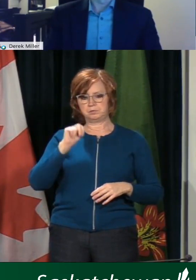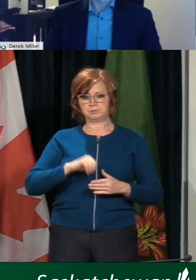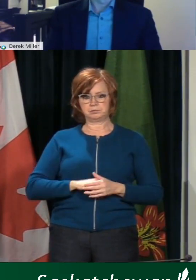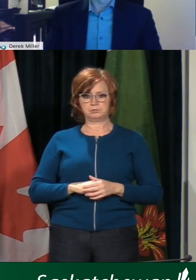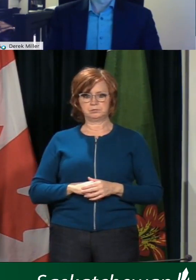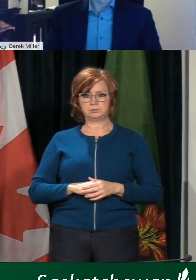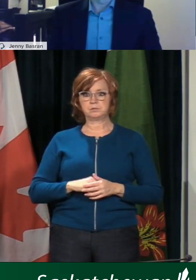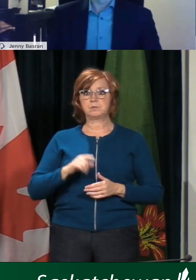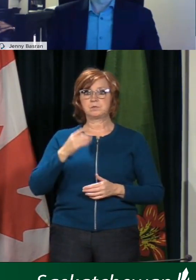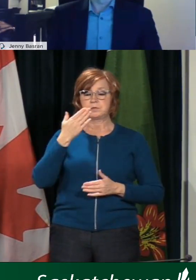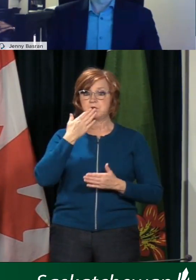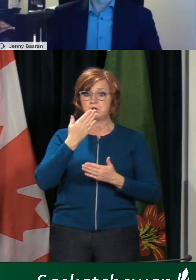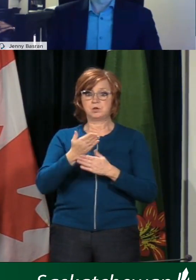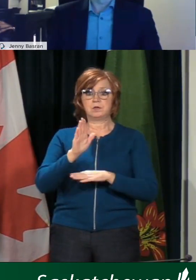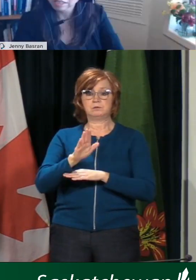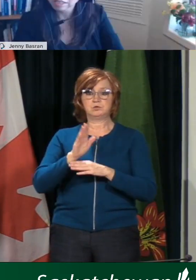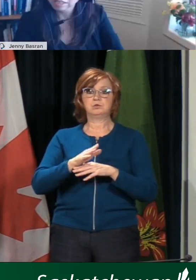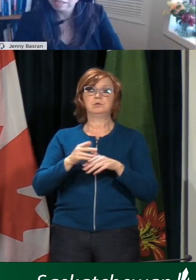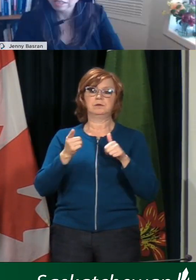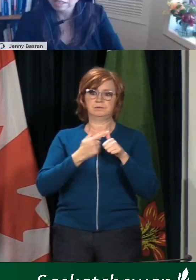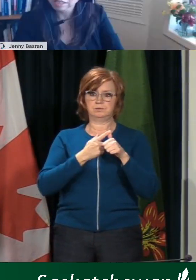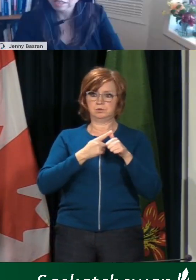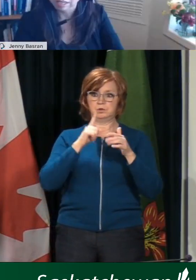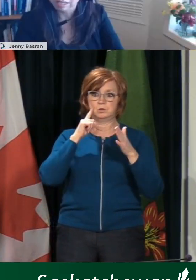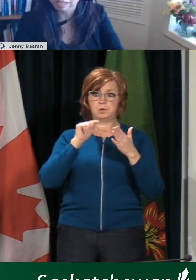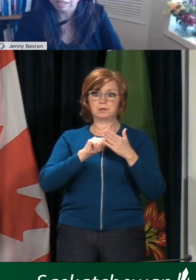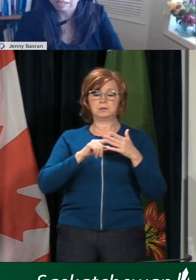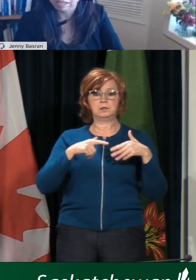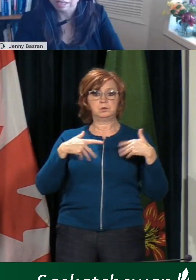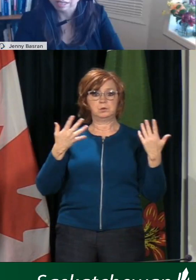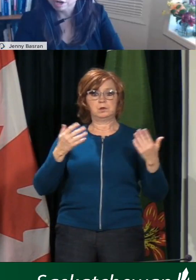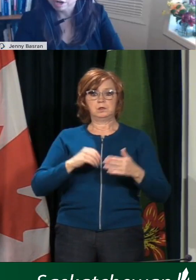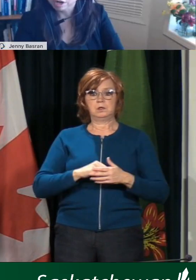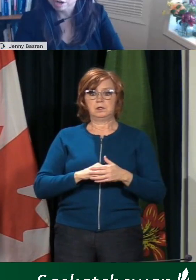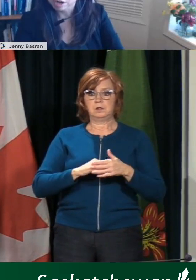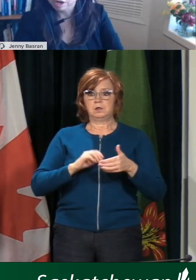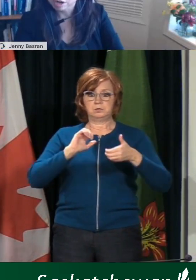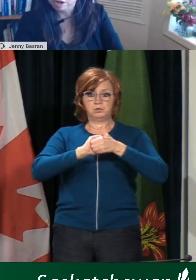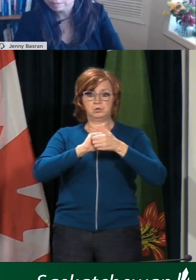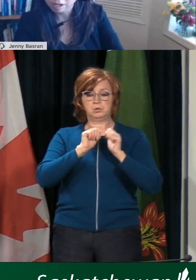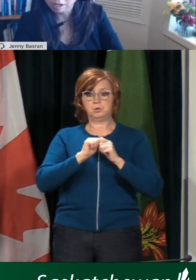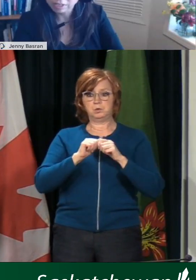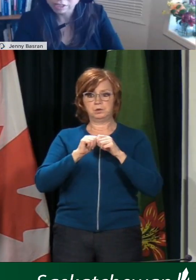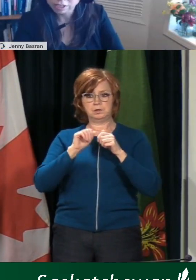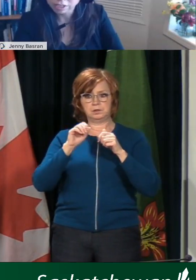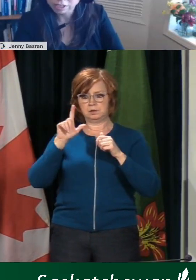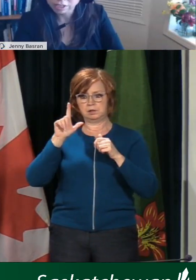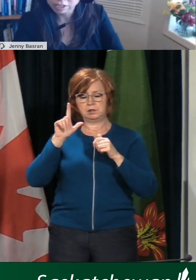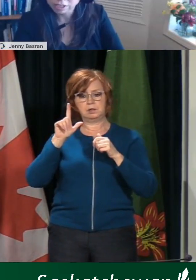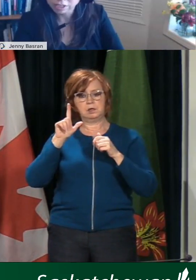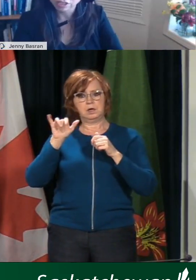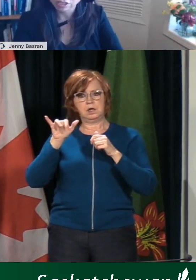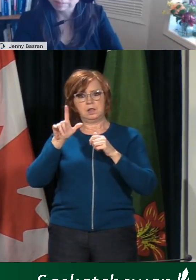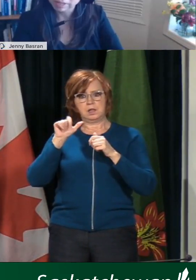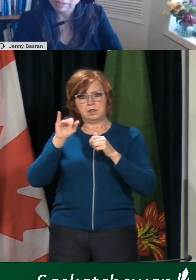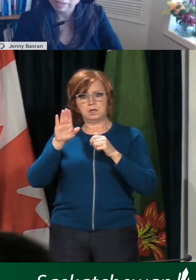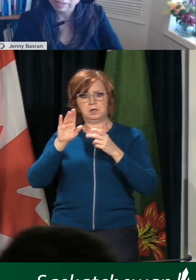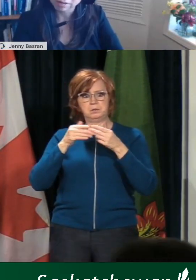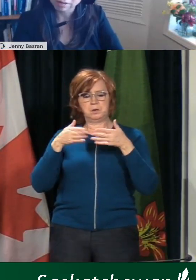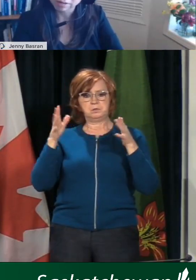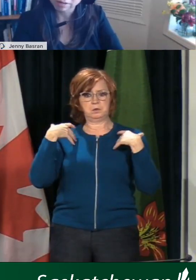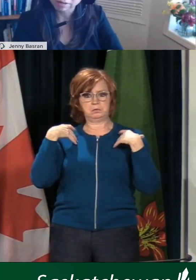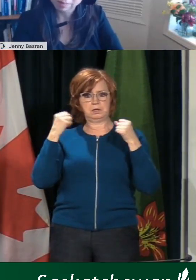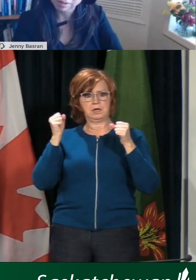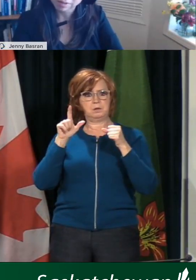everybody. I wanted to start by acknowledging the partnership that we have with the Computational Epidemiology and Public Health